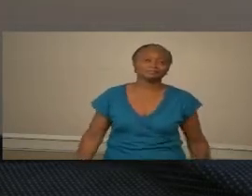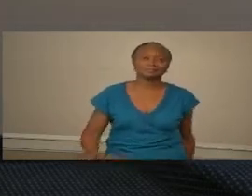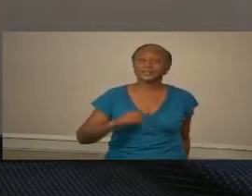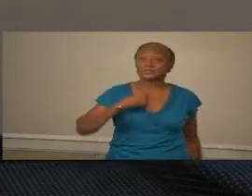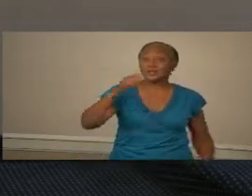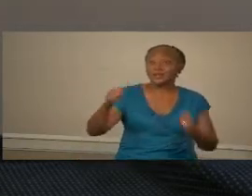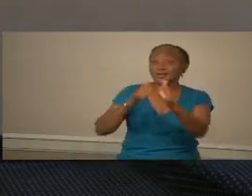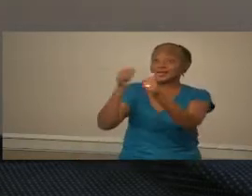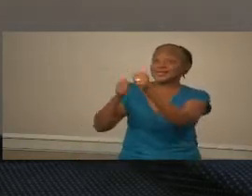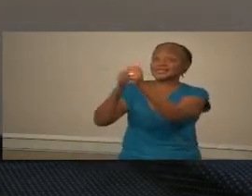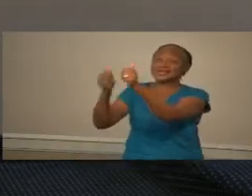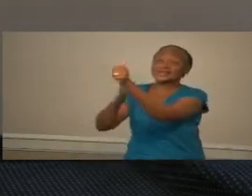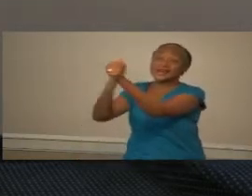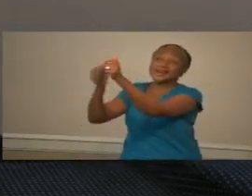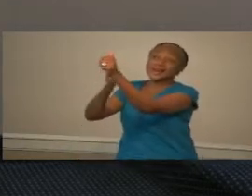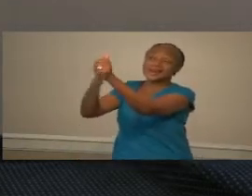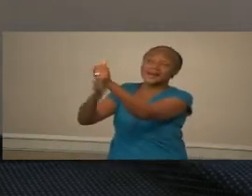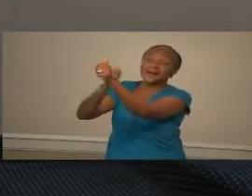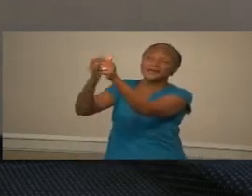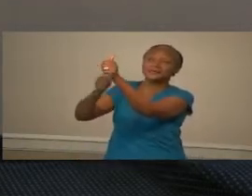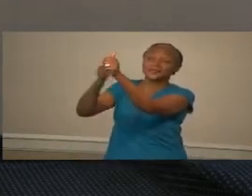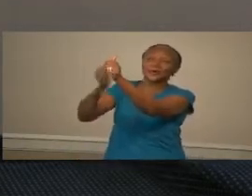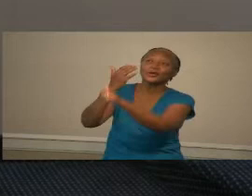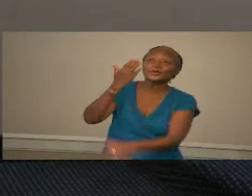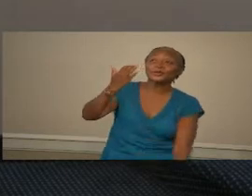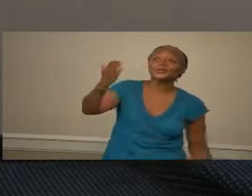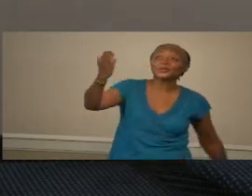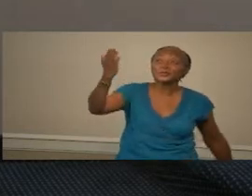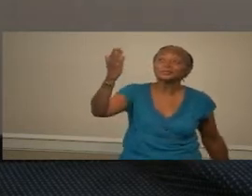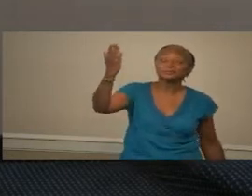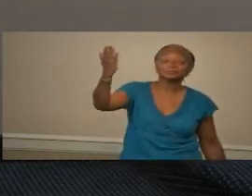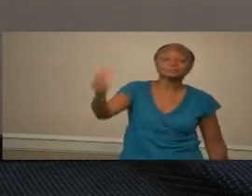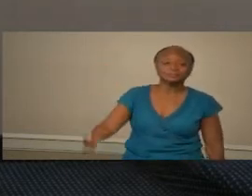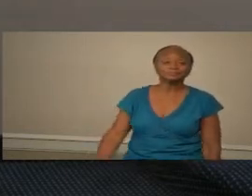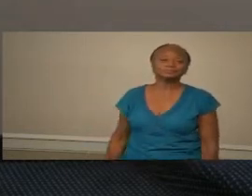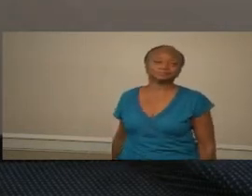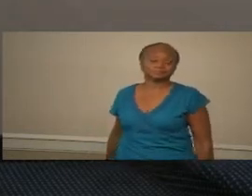I'm chasing after you.